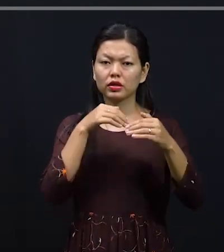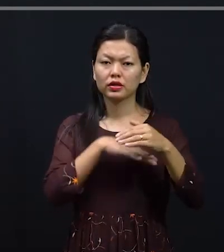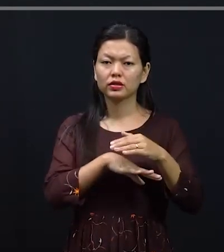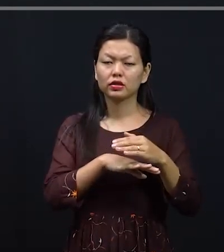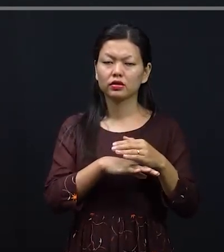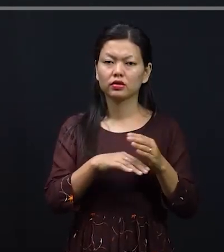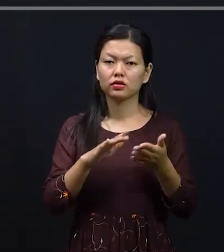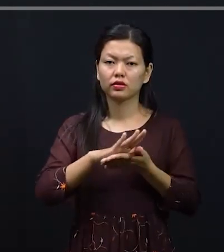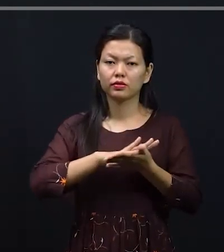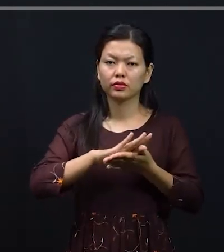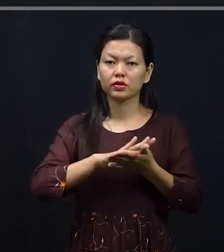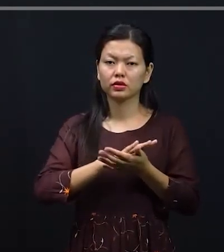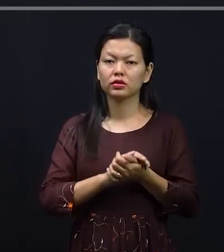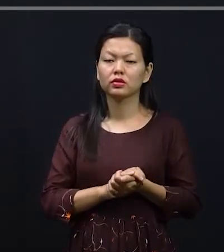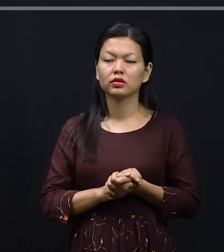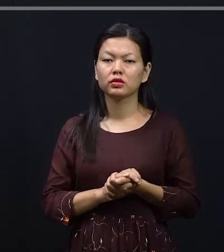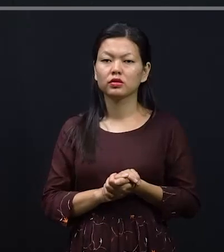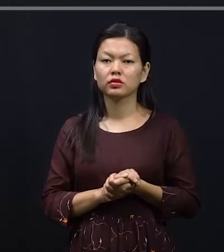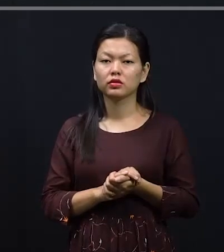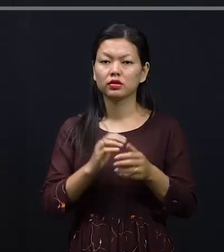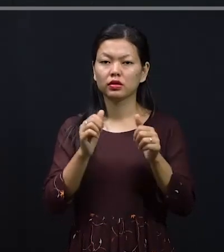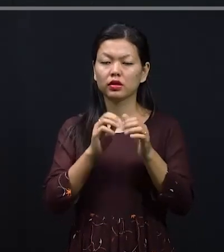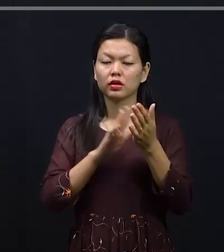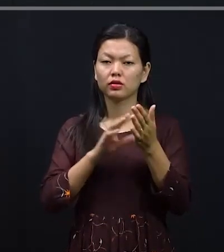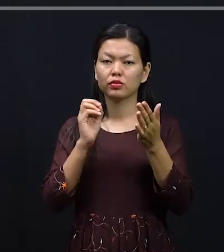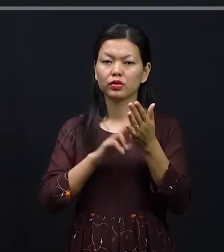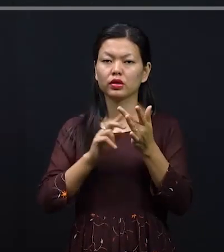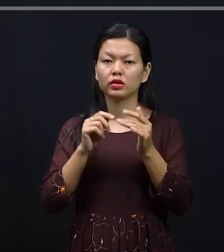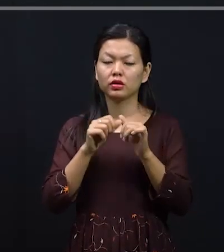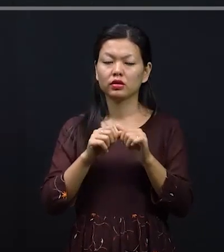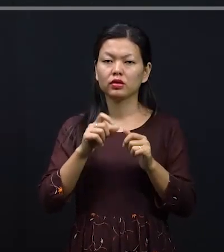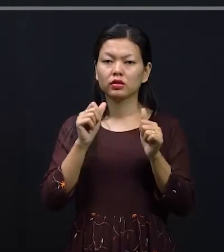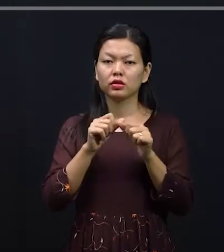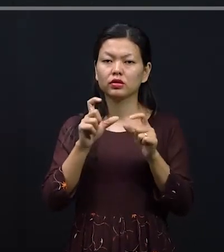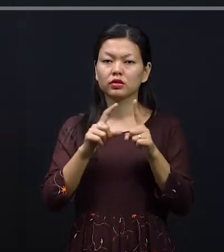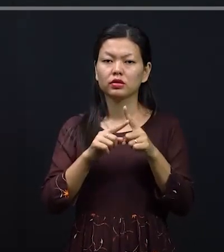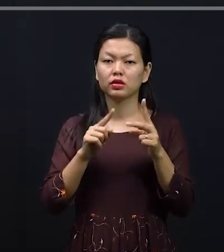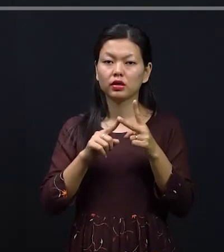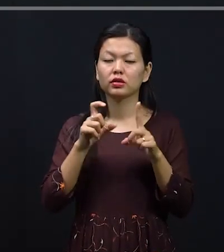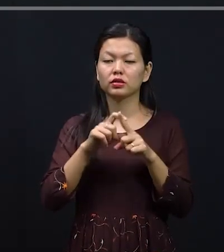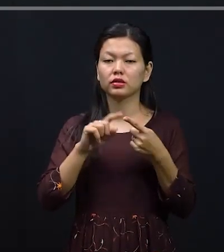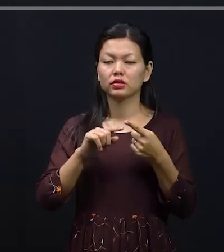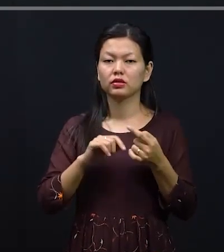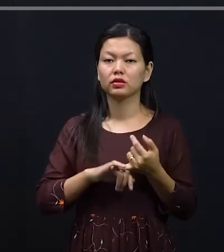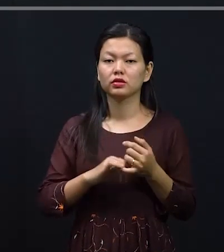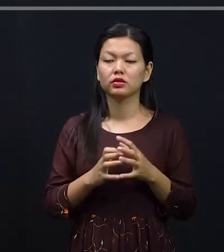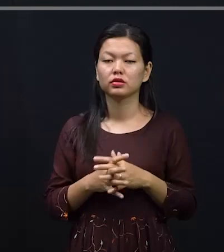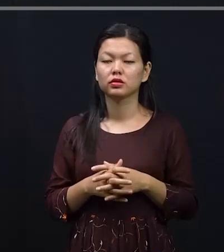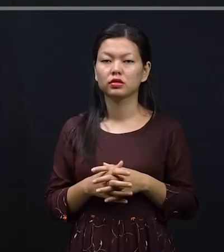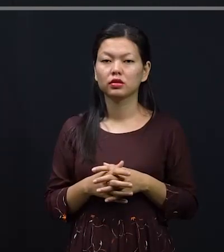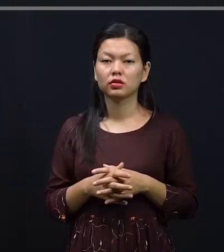basic units of proteins are amino acids, or proteins are polymers of amino acids. And